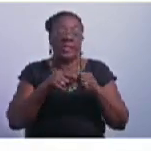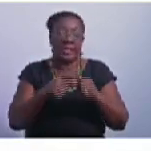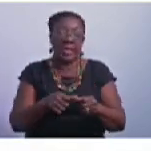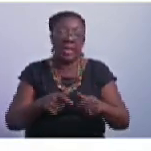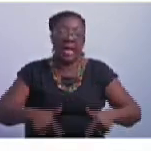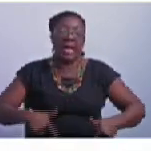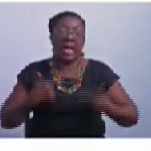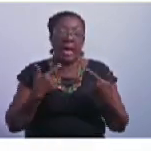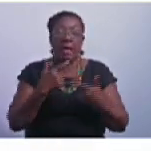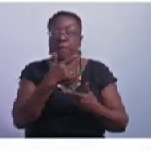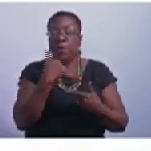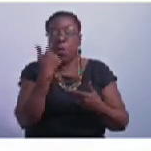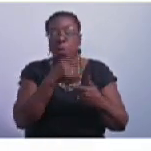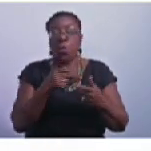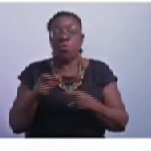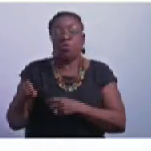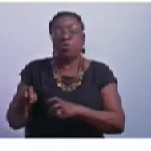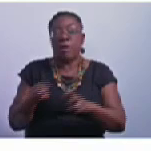Turnquest,